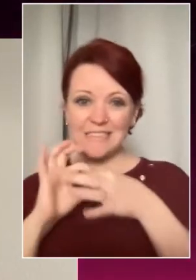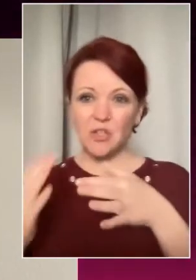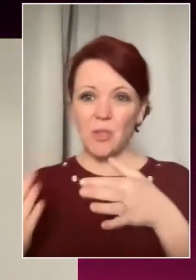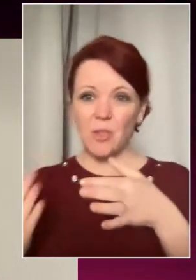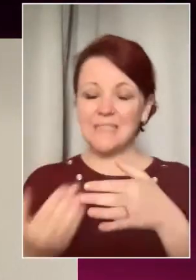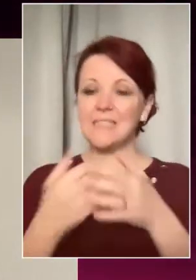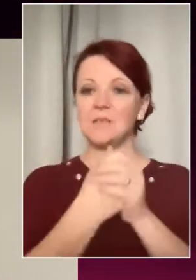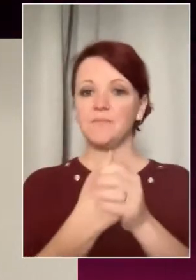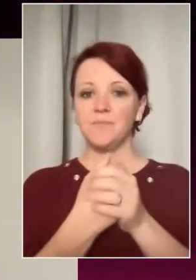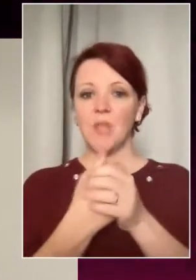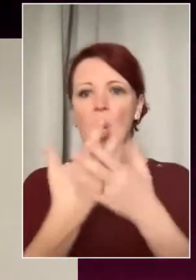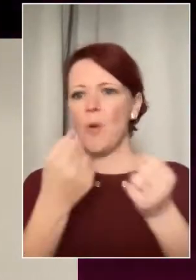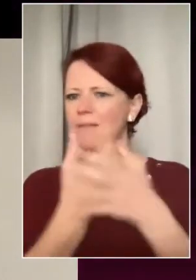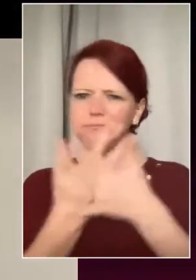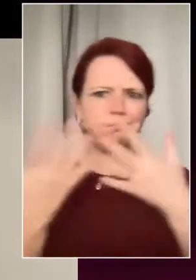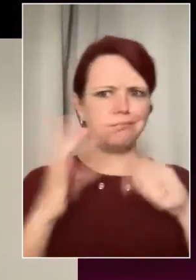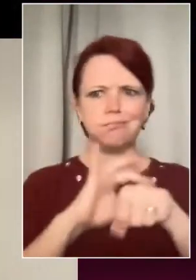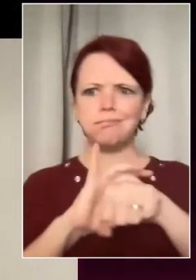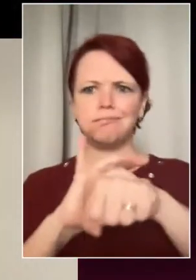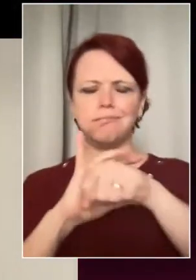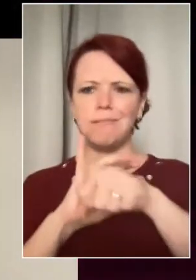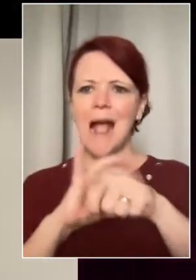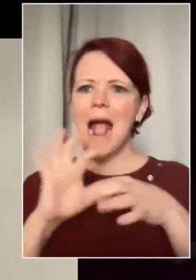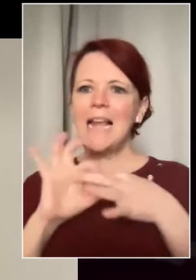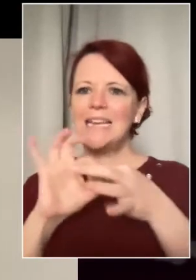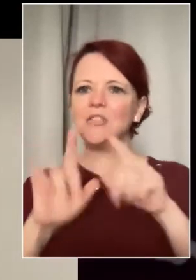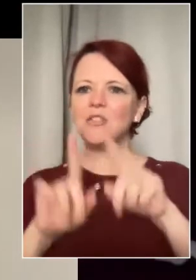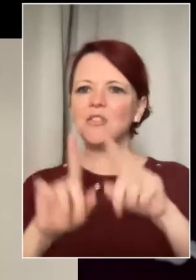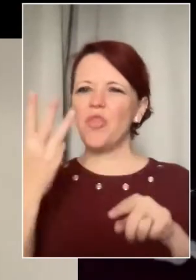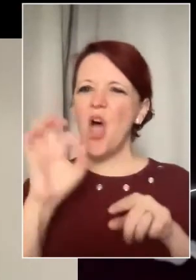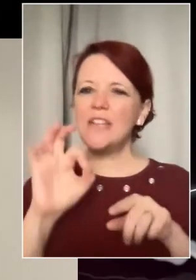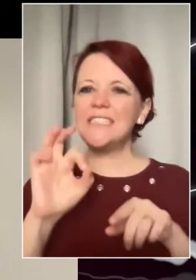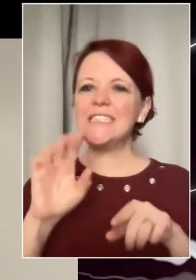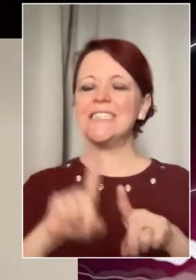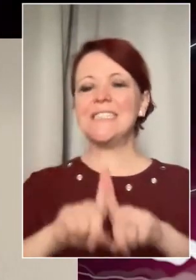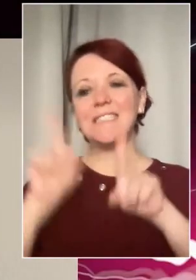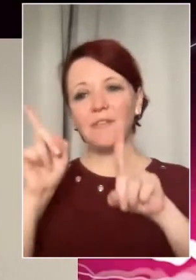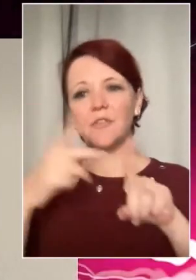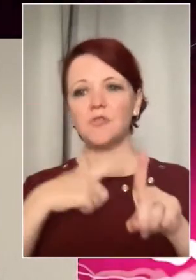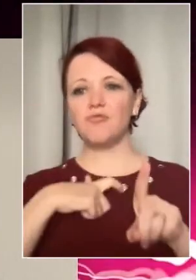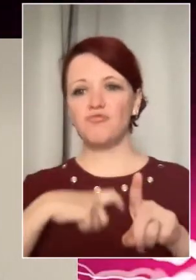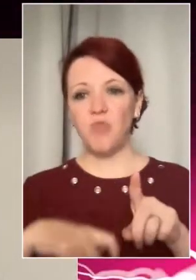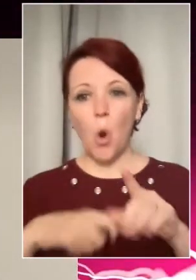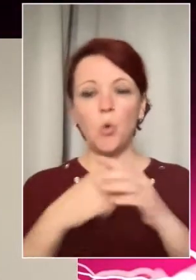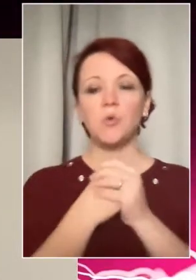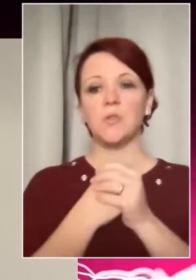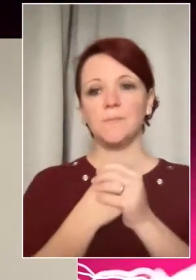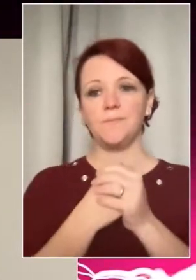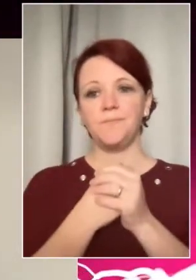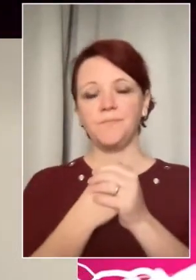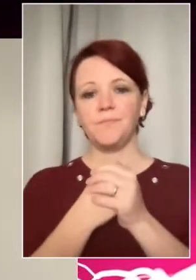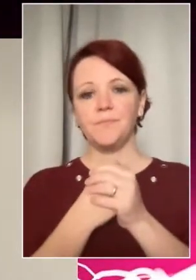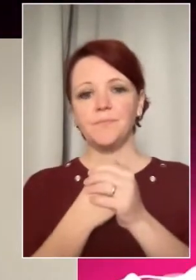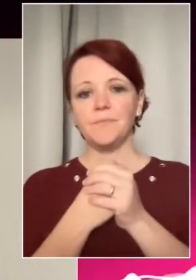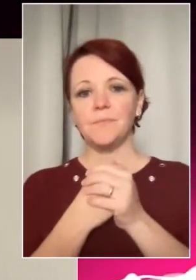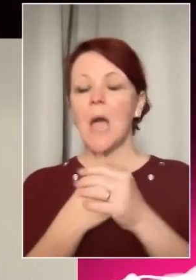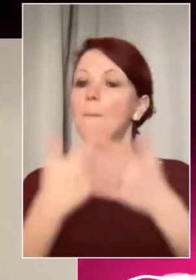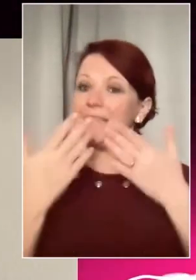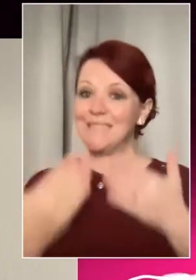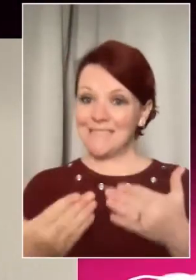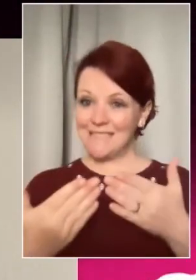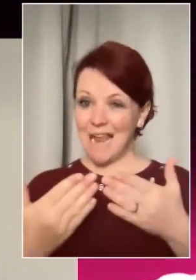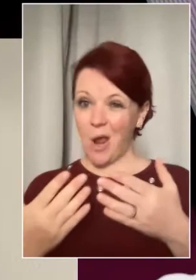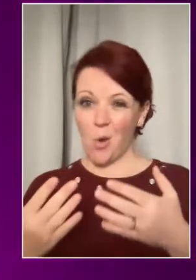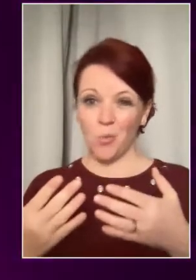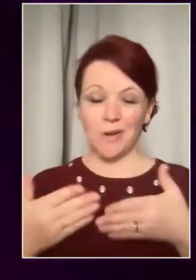we know how important it is to celebrate our apprenticeships, help people to grow in confidence and reach their potential. We'll now present the award for the